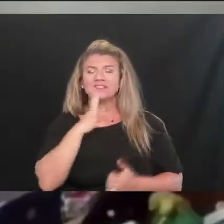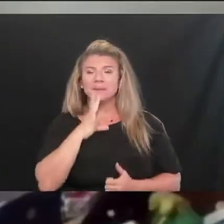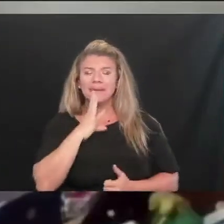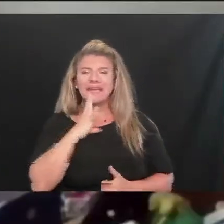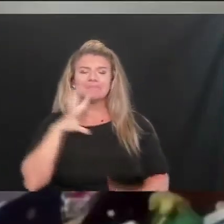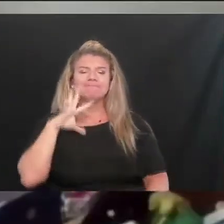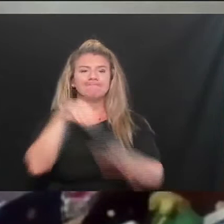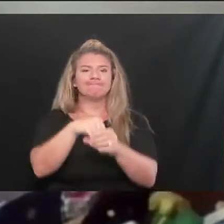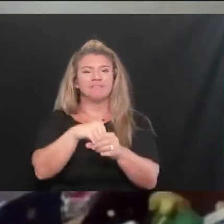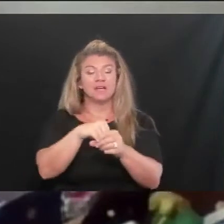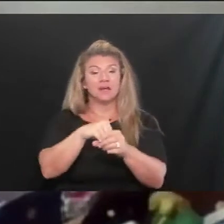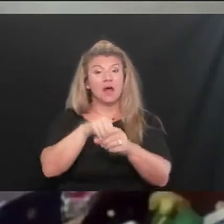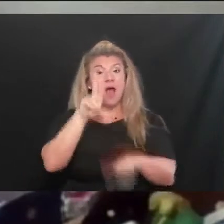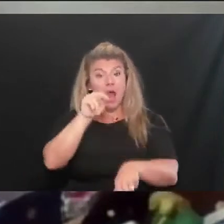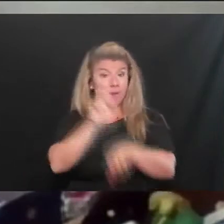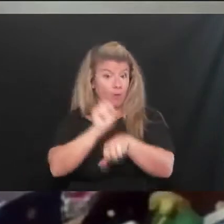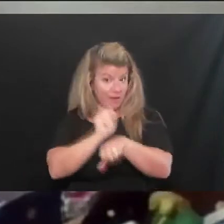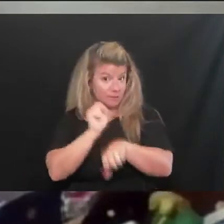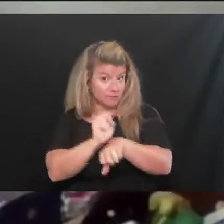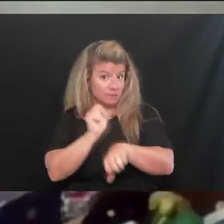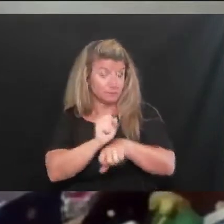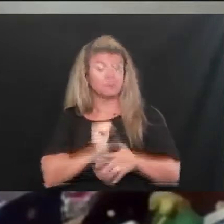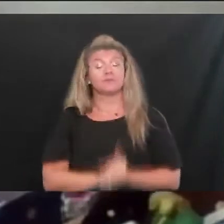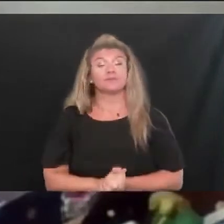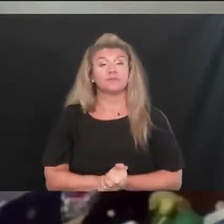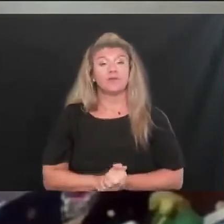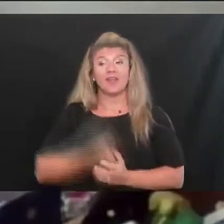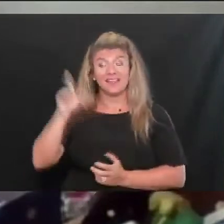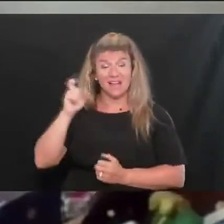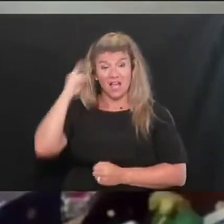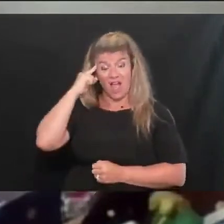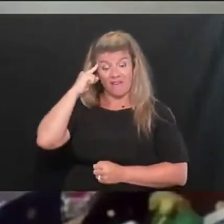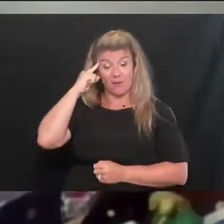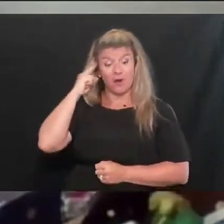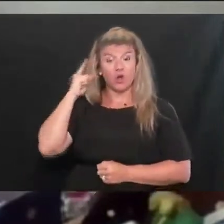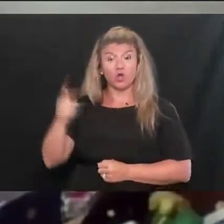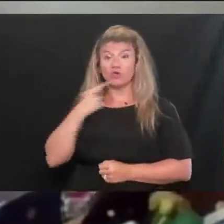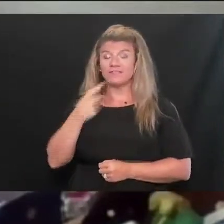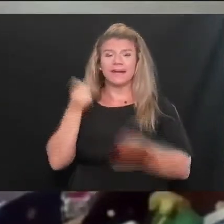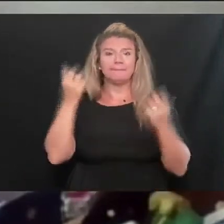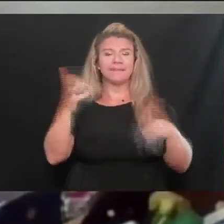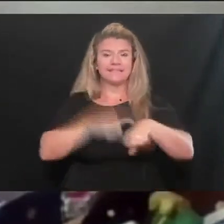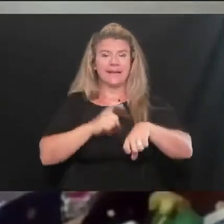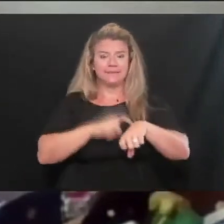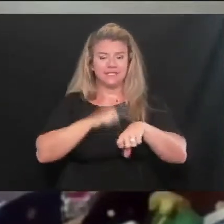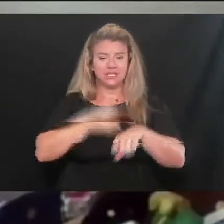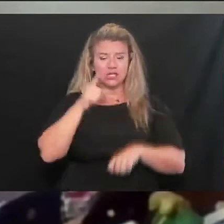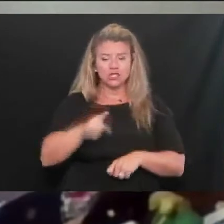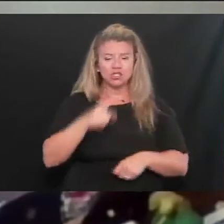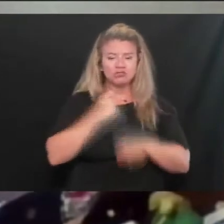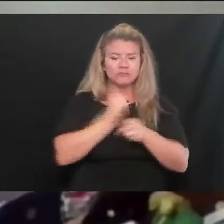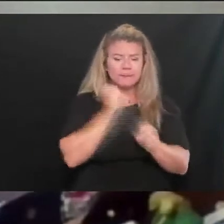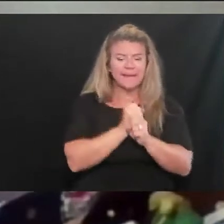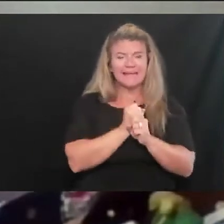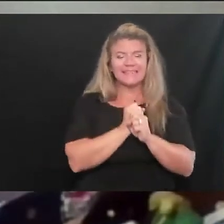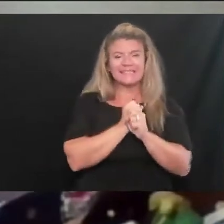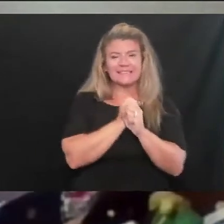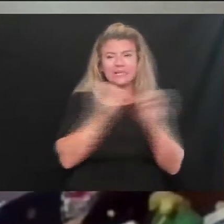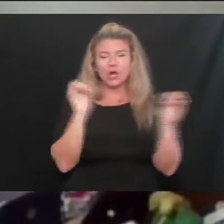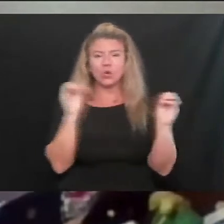of unemployment. The governor, you've said several times that you've kind of made no headwind